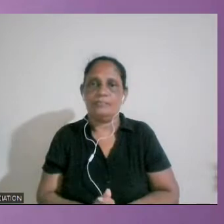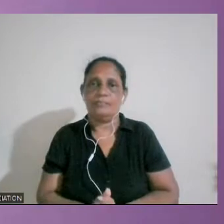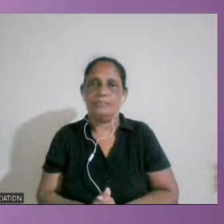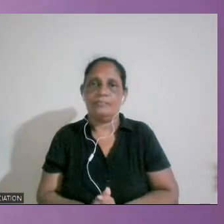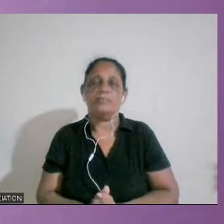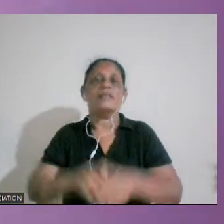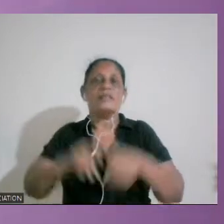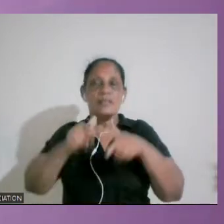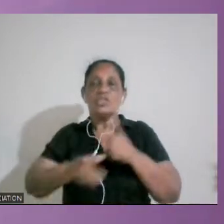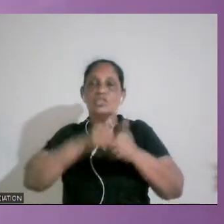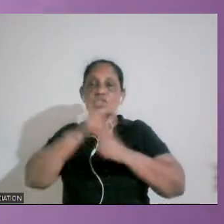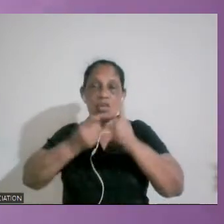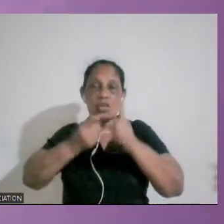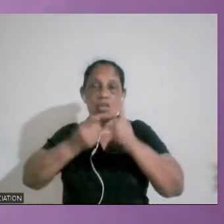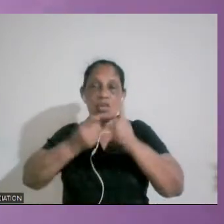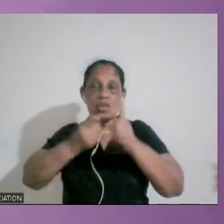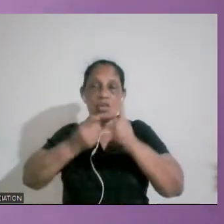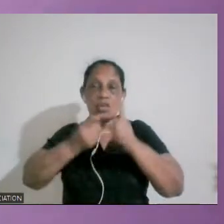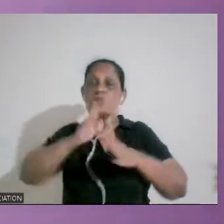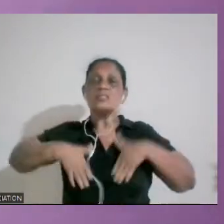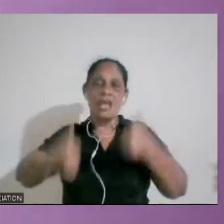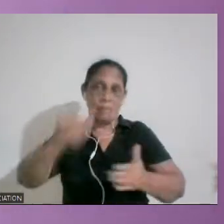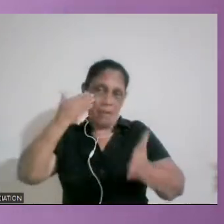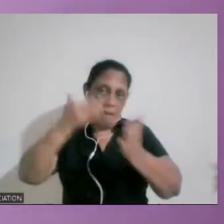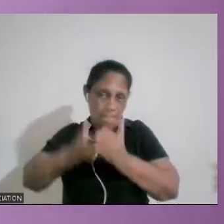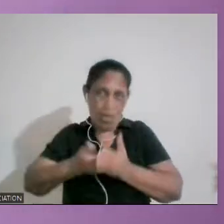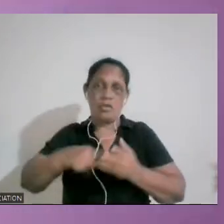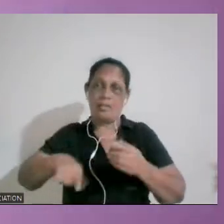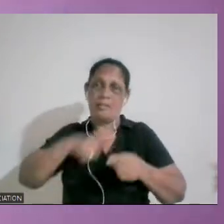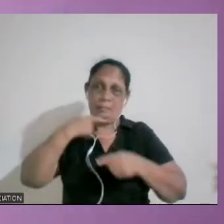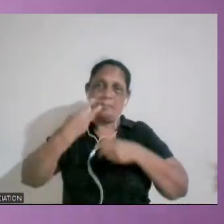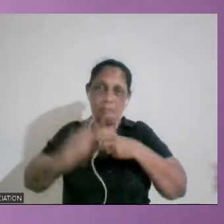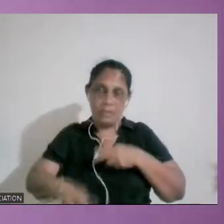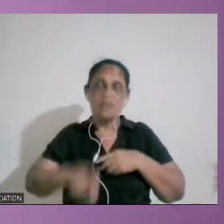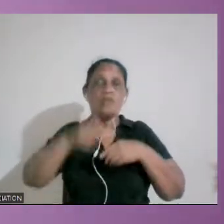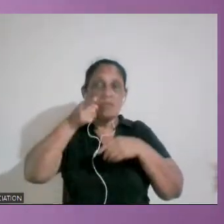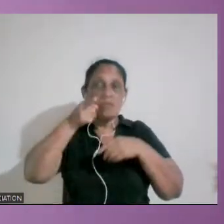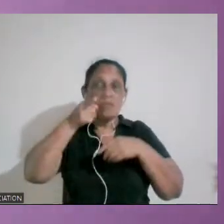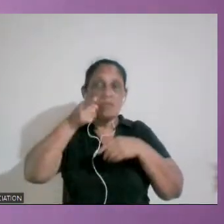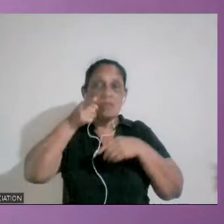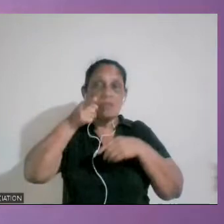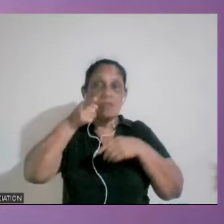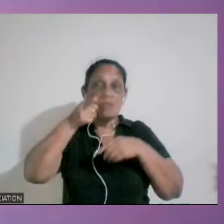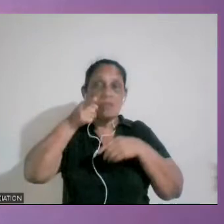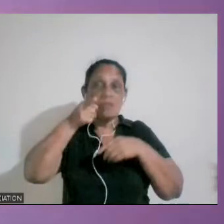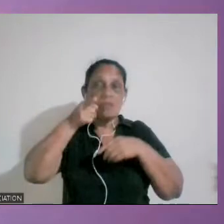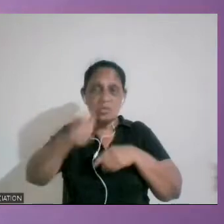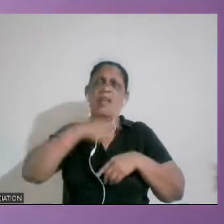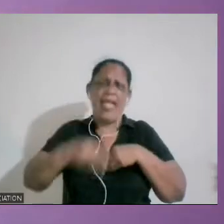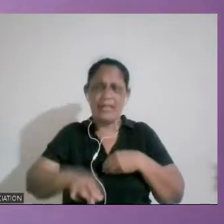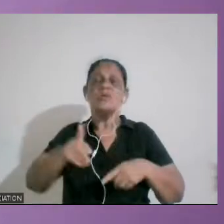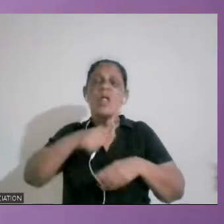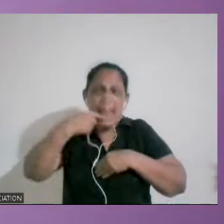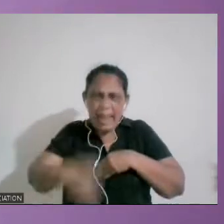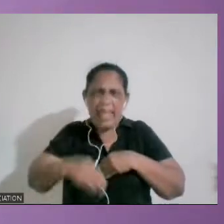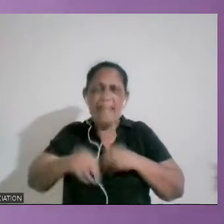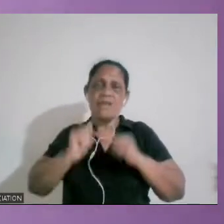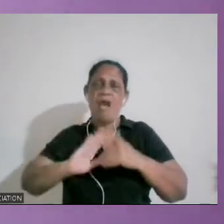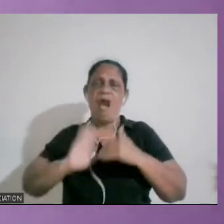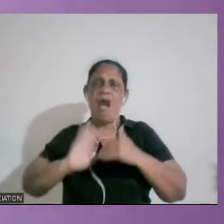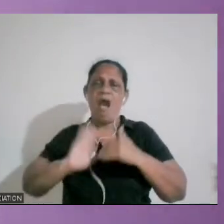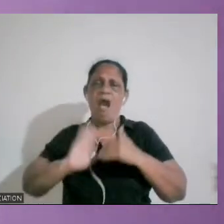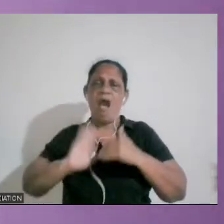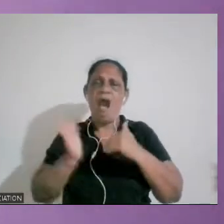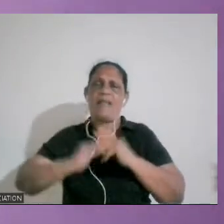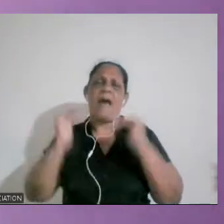So talking about nutrition whilst you're on your period. When you're on your period, you're going to bleed and therefore you're going to lose a lot of iron. So